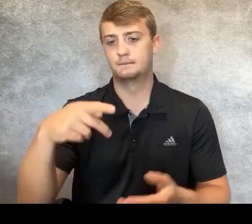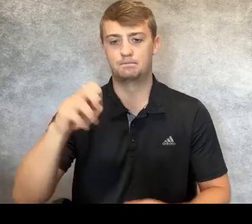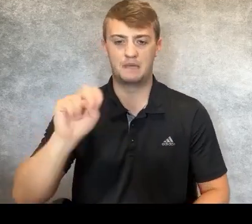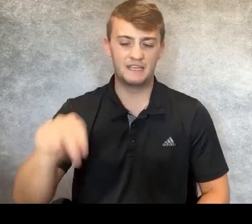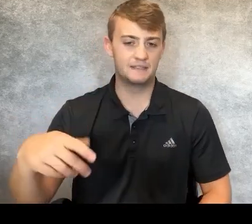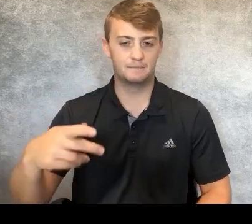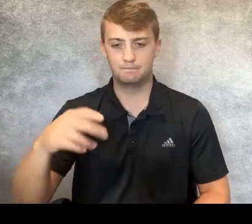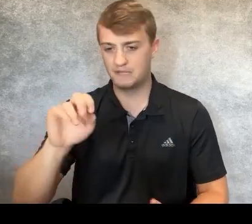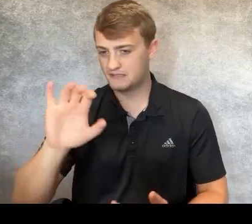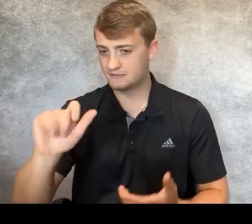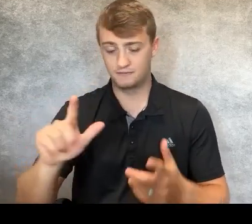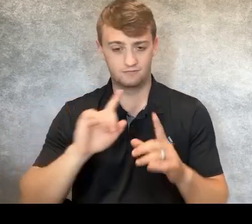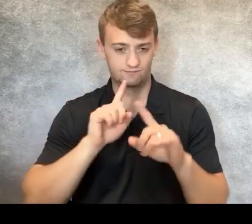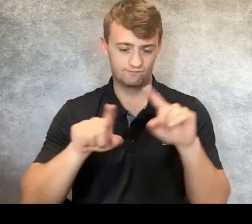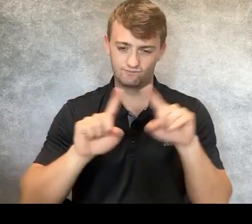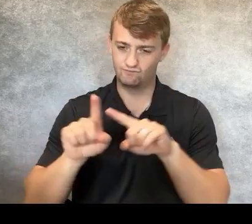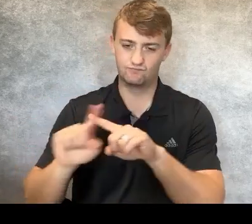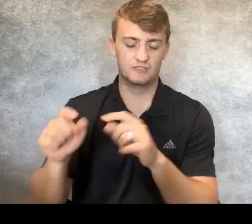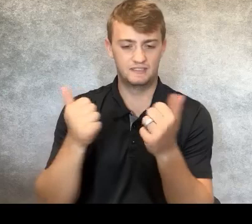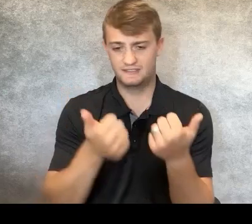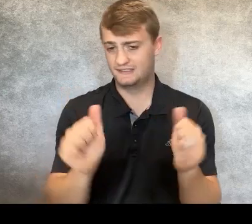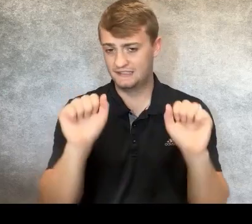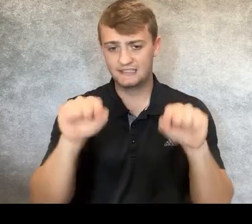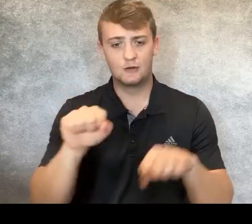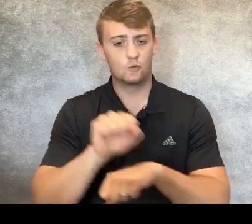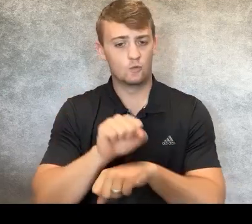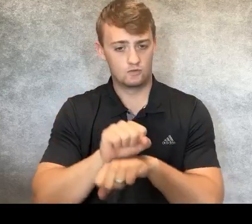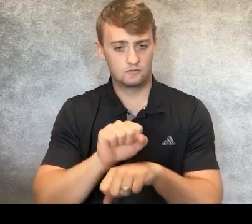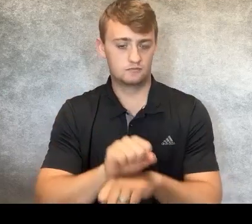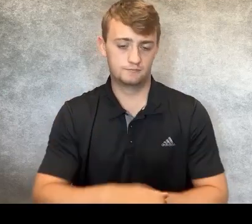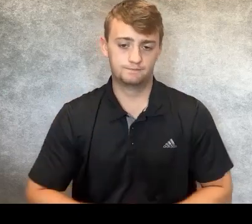pens, pencils. Just about anything will work as a counter.